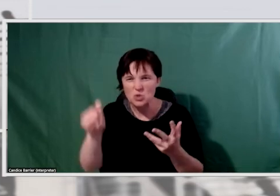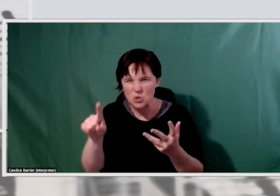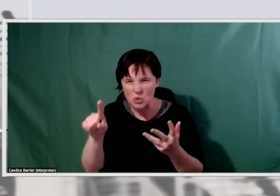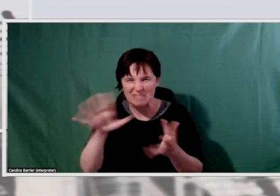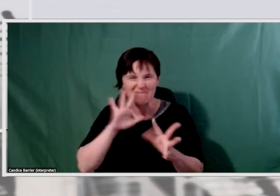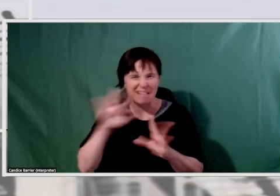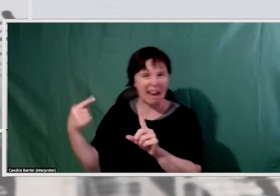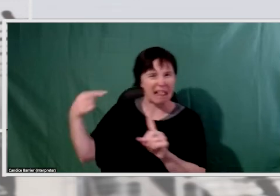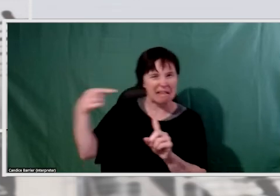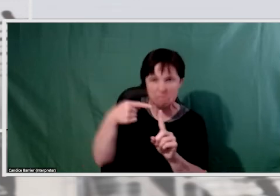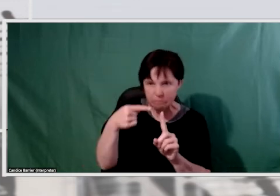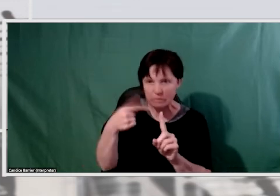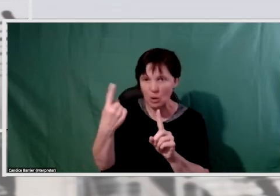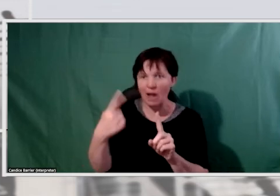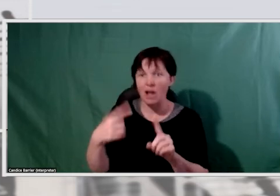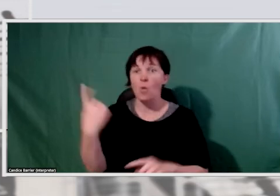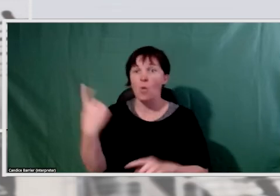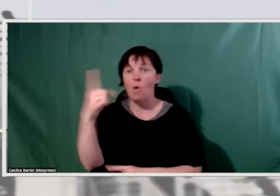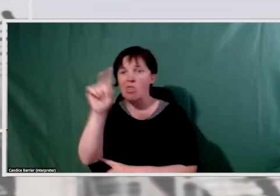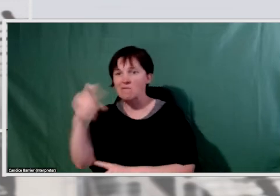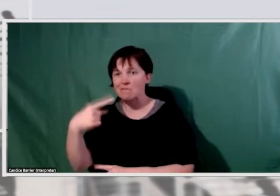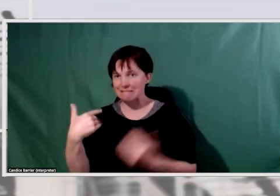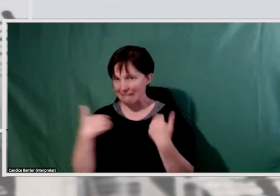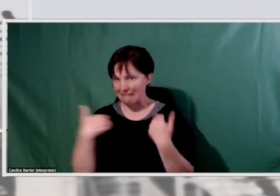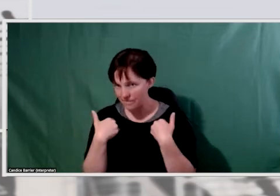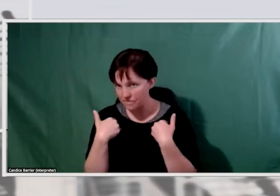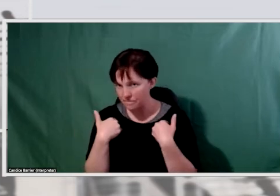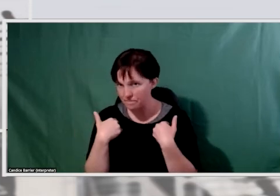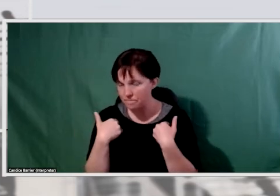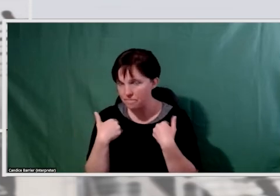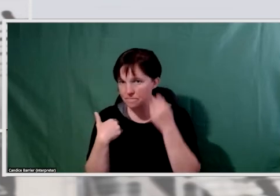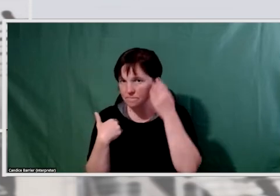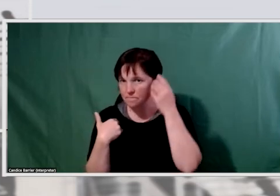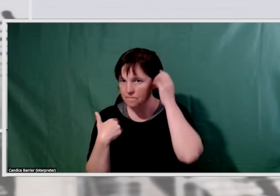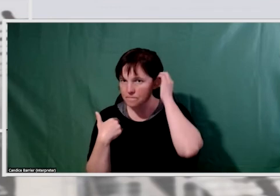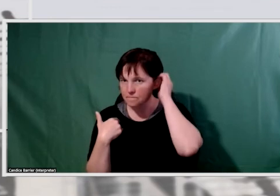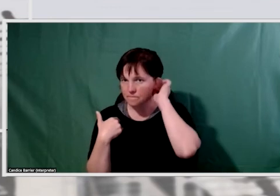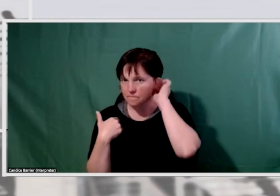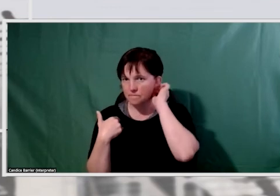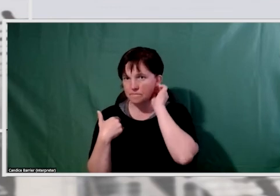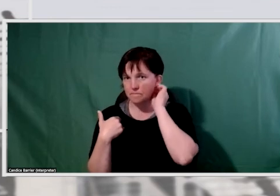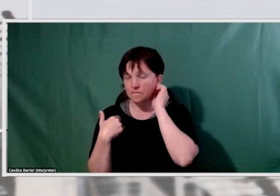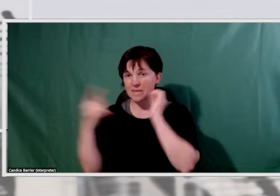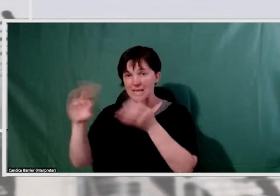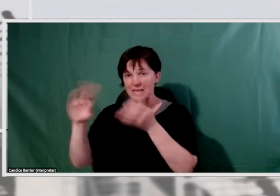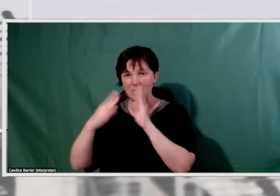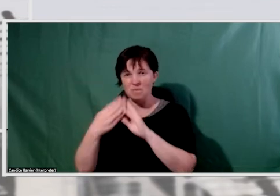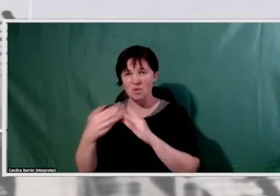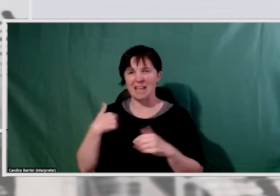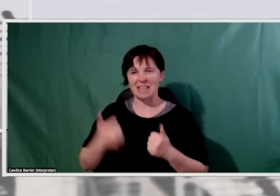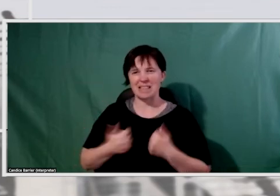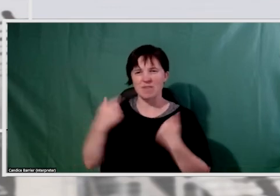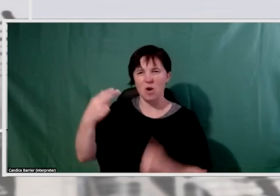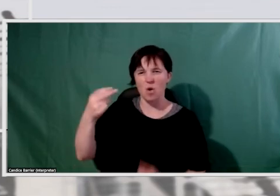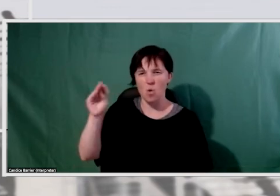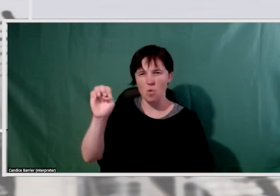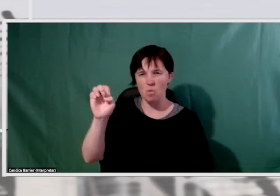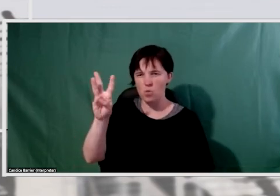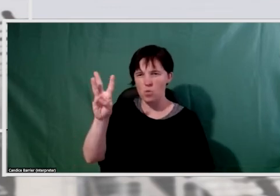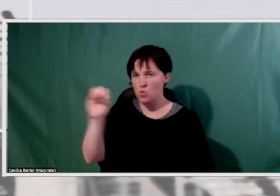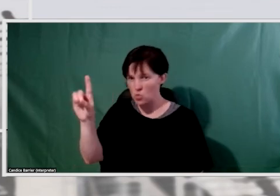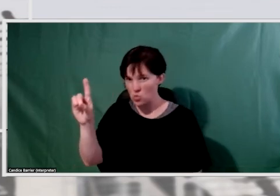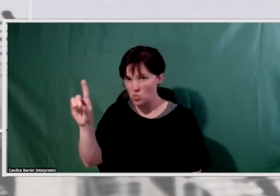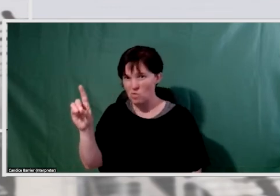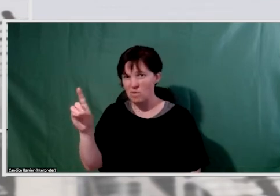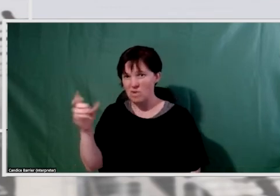thing. So one of the questions I have is that in the community that I live in, Homewood, a lot of the recreation space